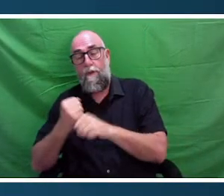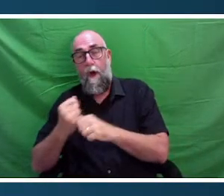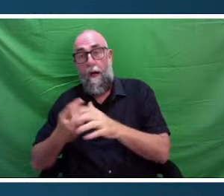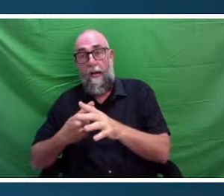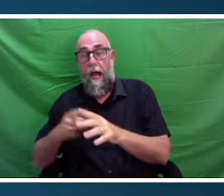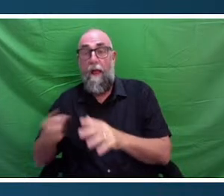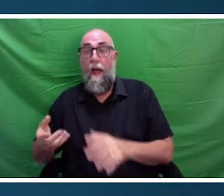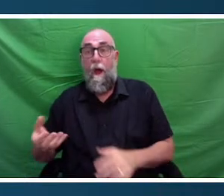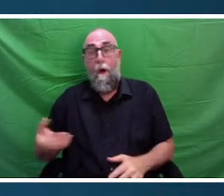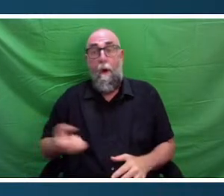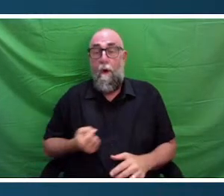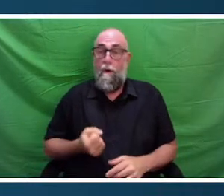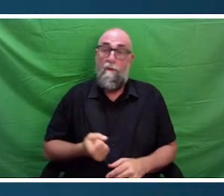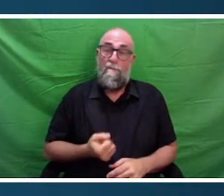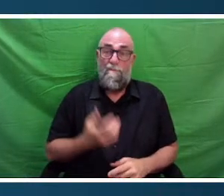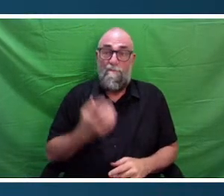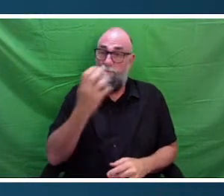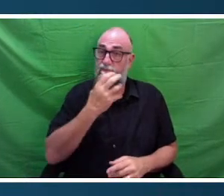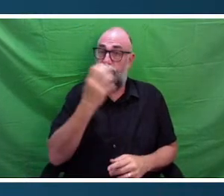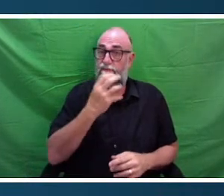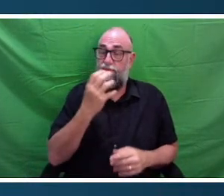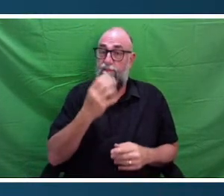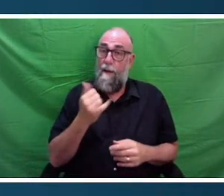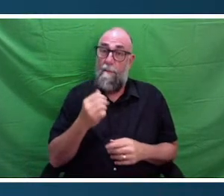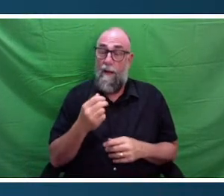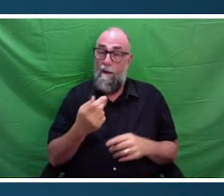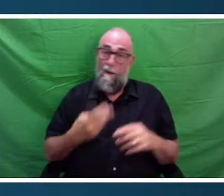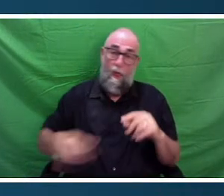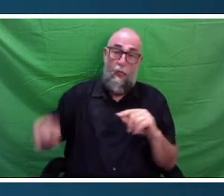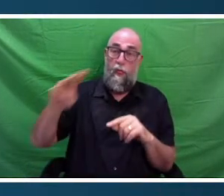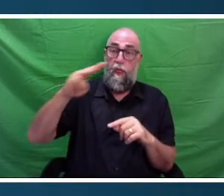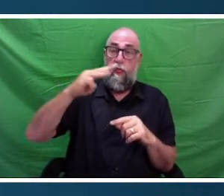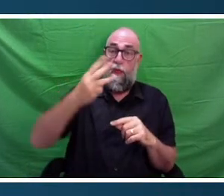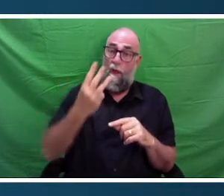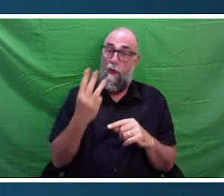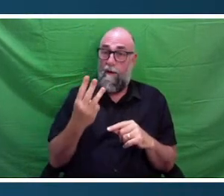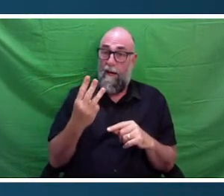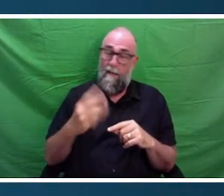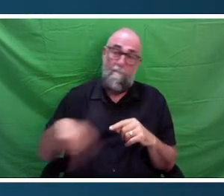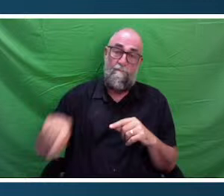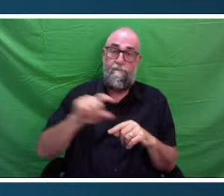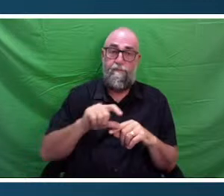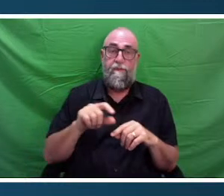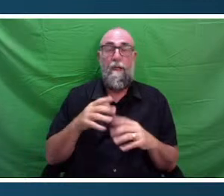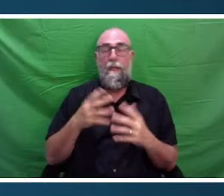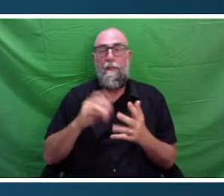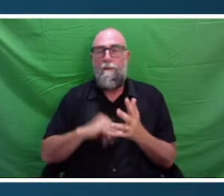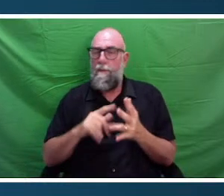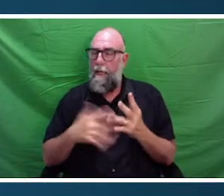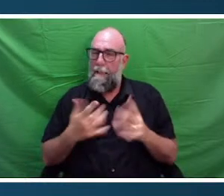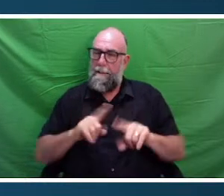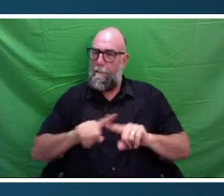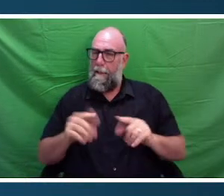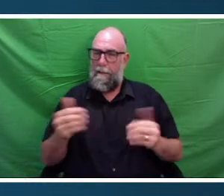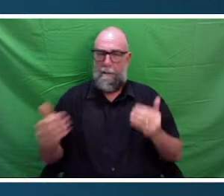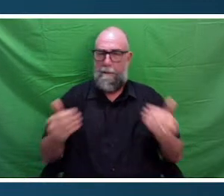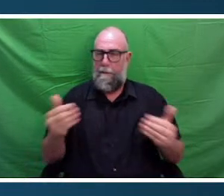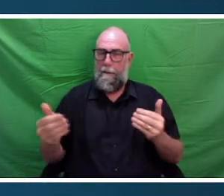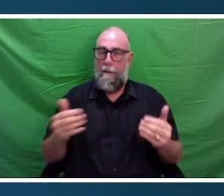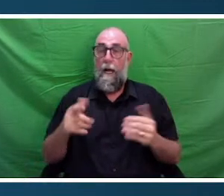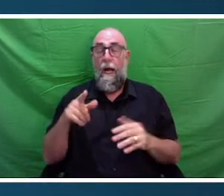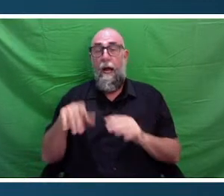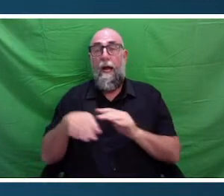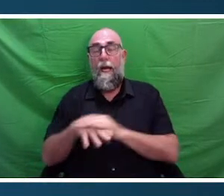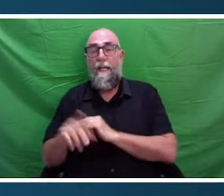Vanuatu, which has a much lower GDP per capita than Tonga, these gains are up to tenfold. So huge order of magnitude of gains. And when we break